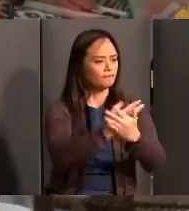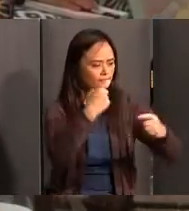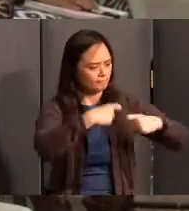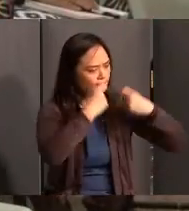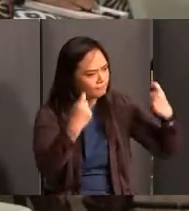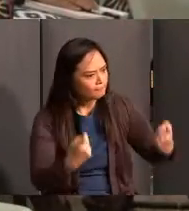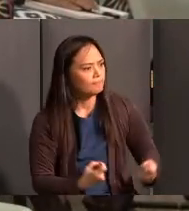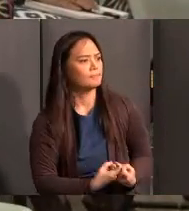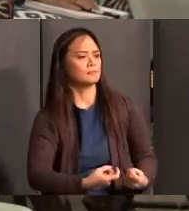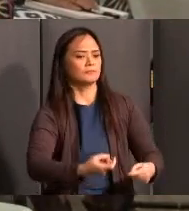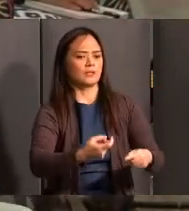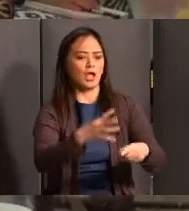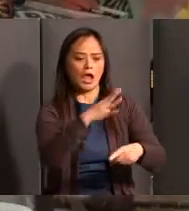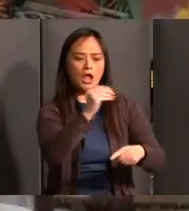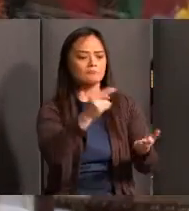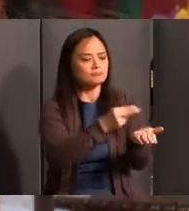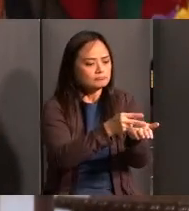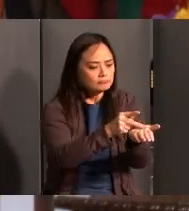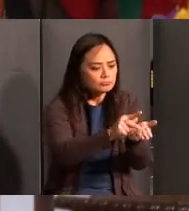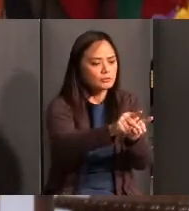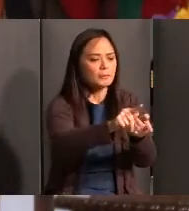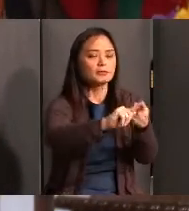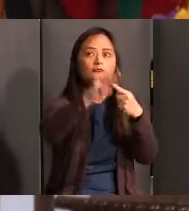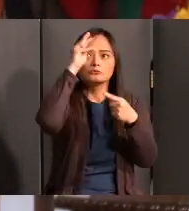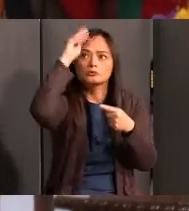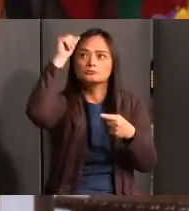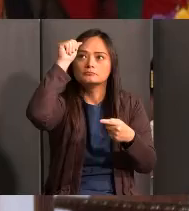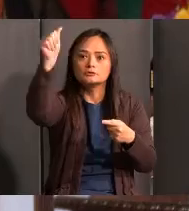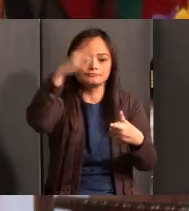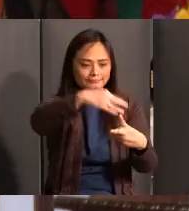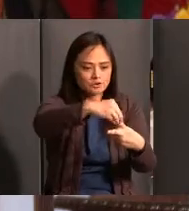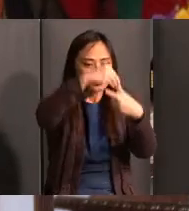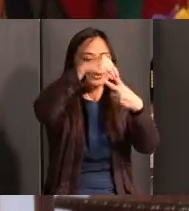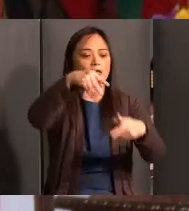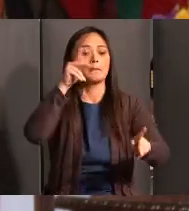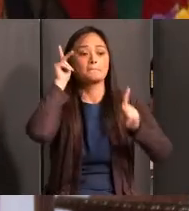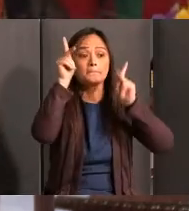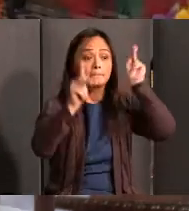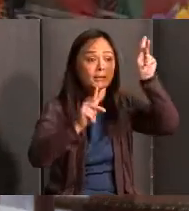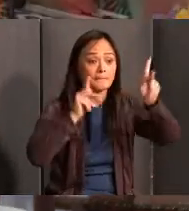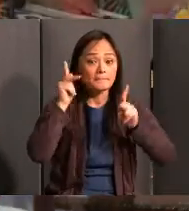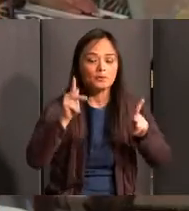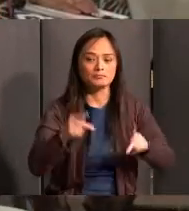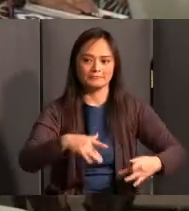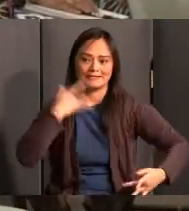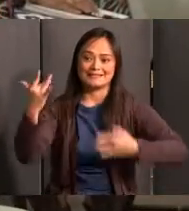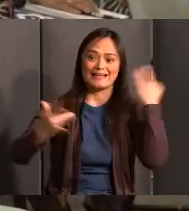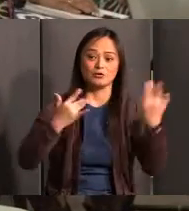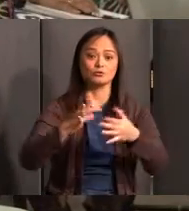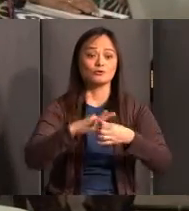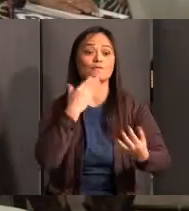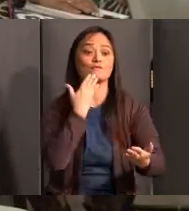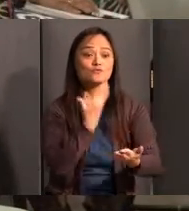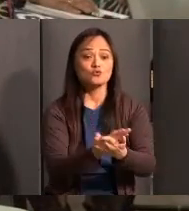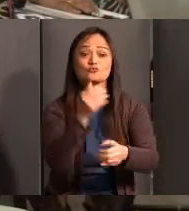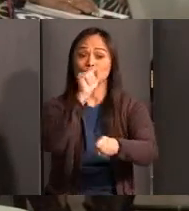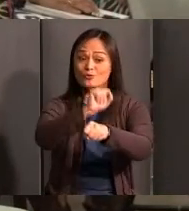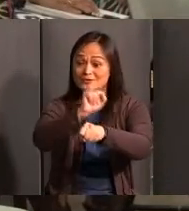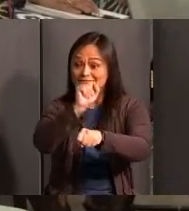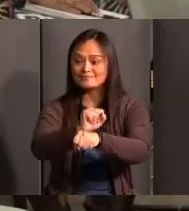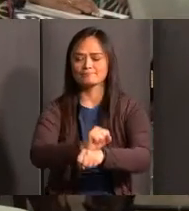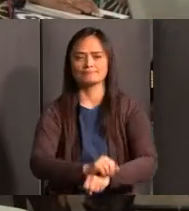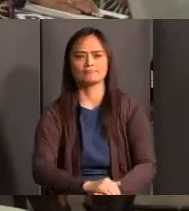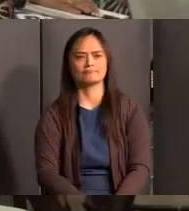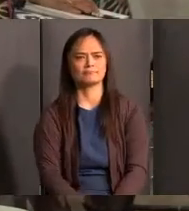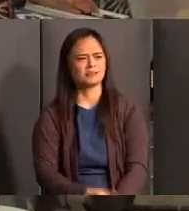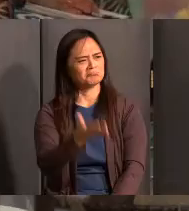iniquity and purify unto Himself a peculiar people, zealous of good works. Now,